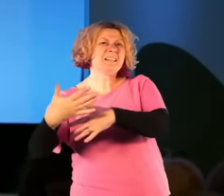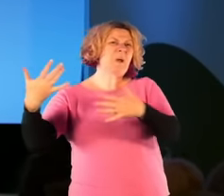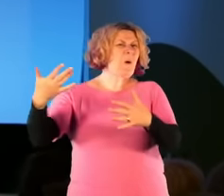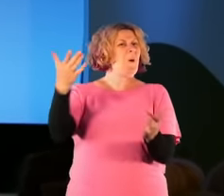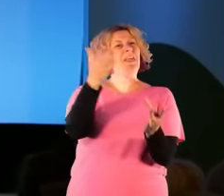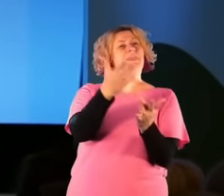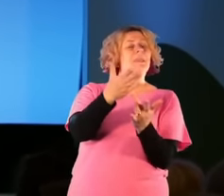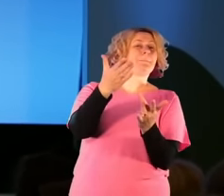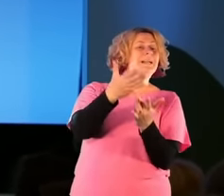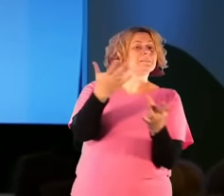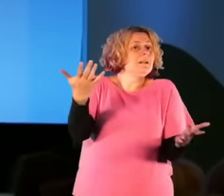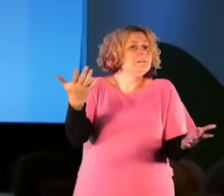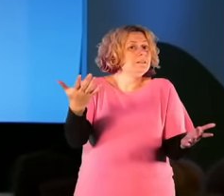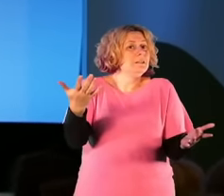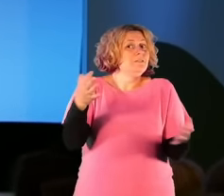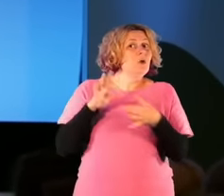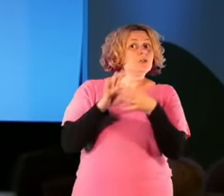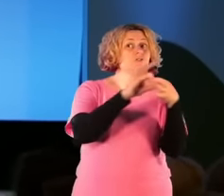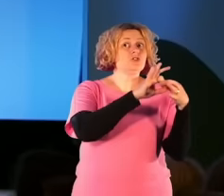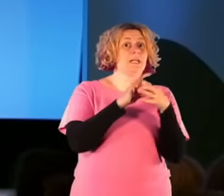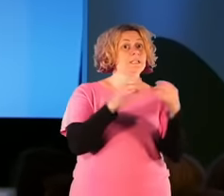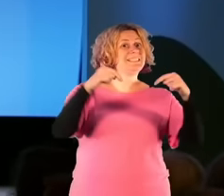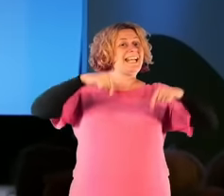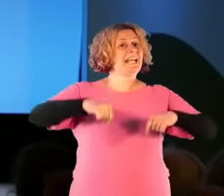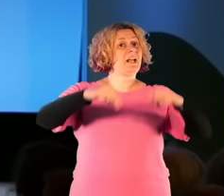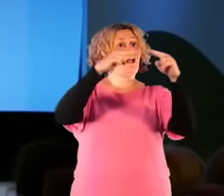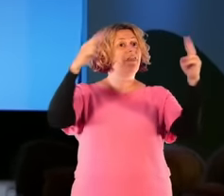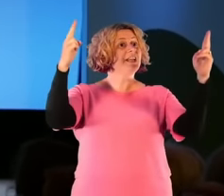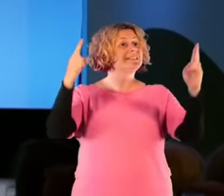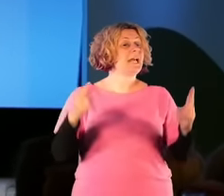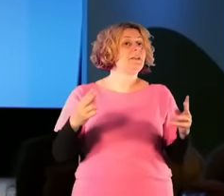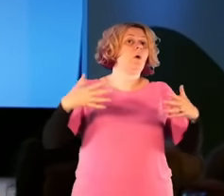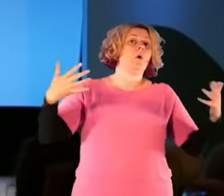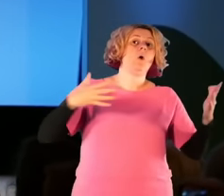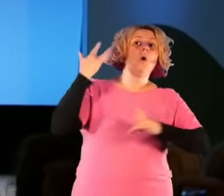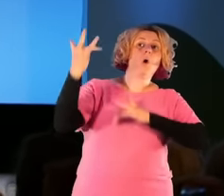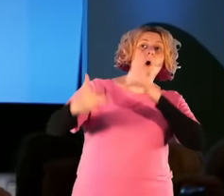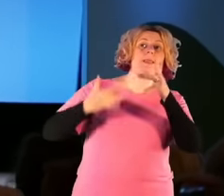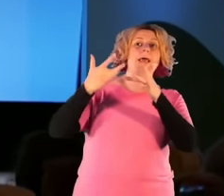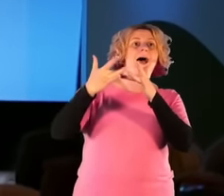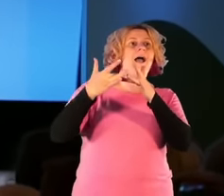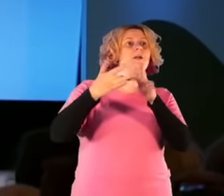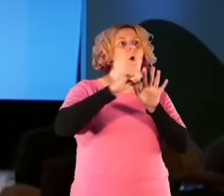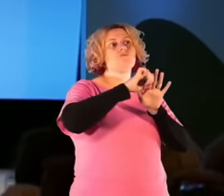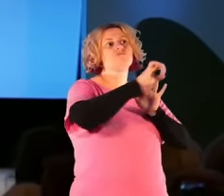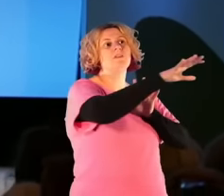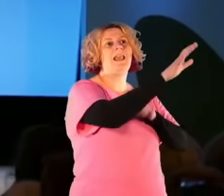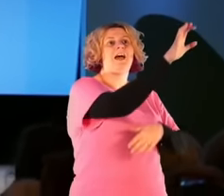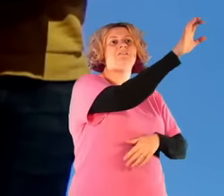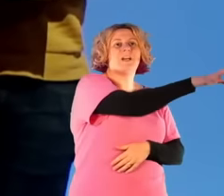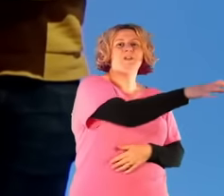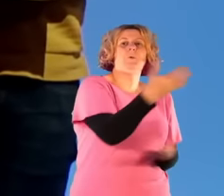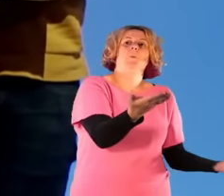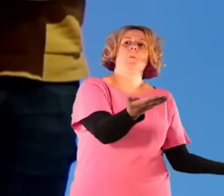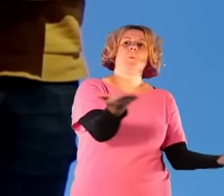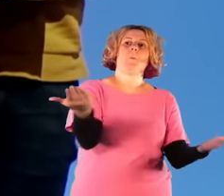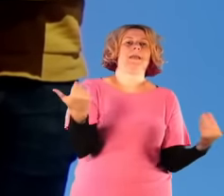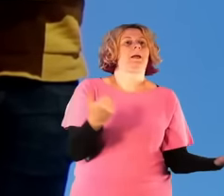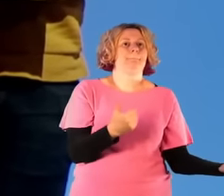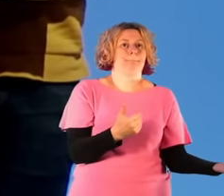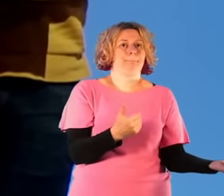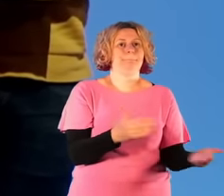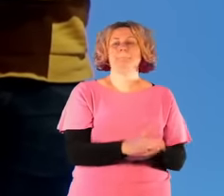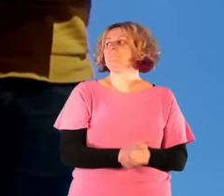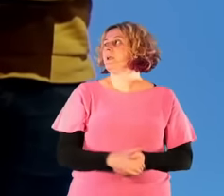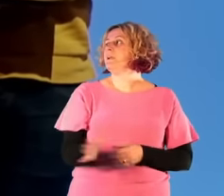middle, whether you're joining us here in the tent or online or via one of our relays, it's great to have you with us. And it's a particularly warm